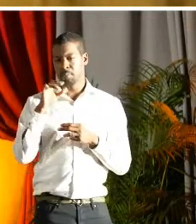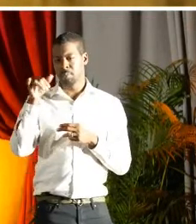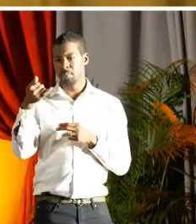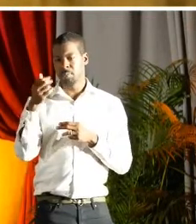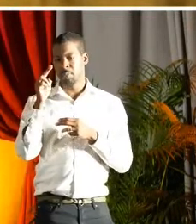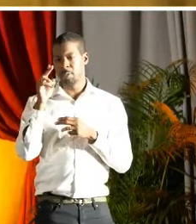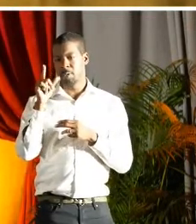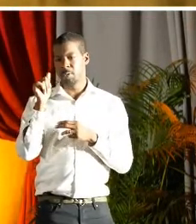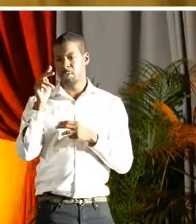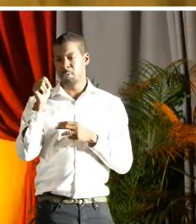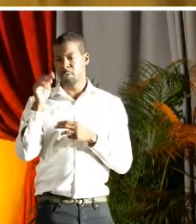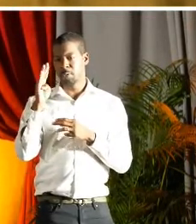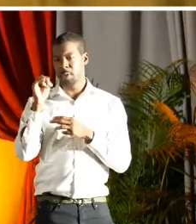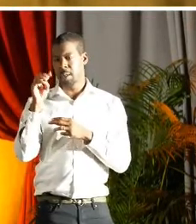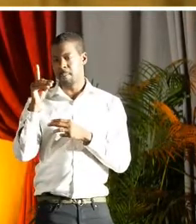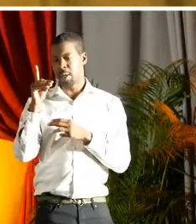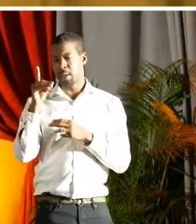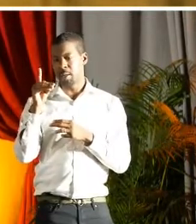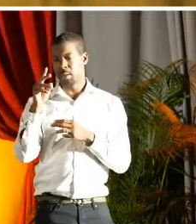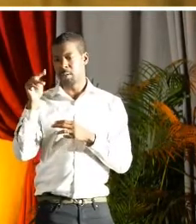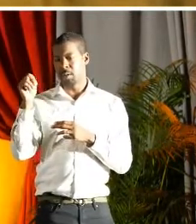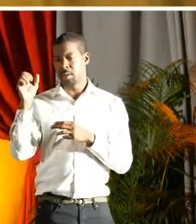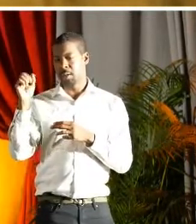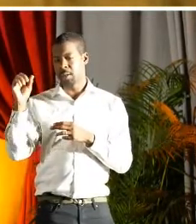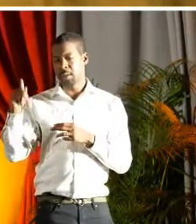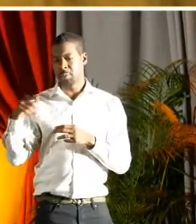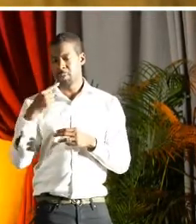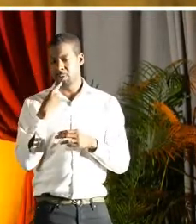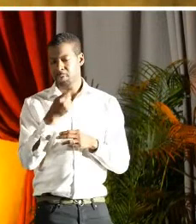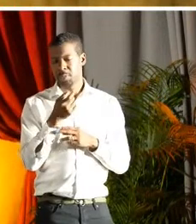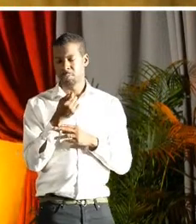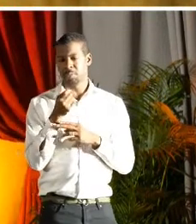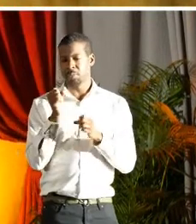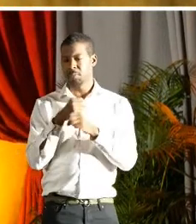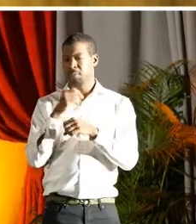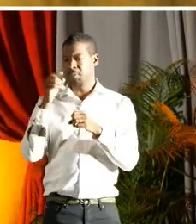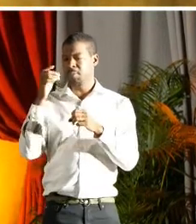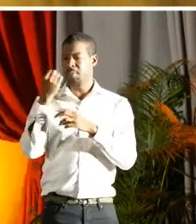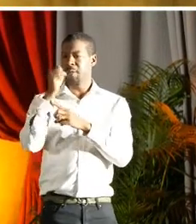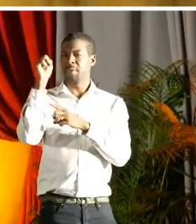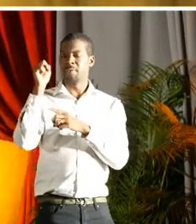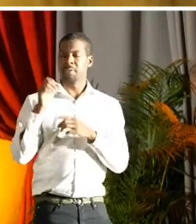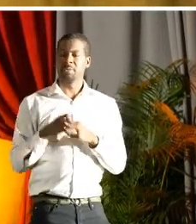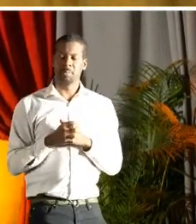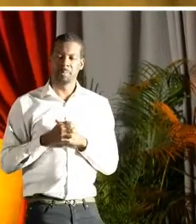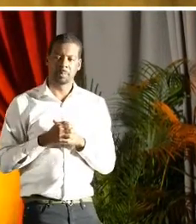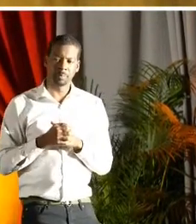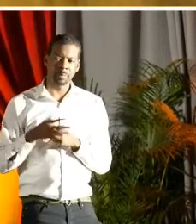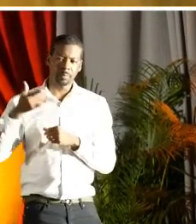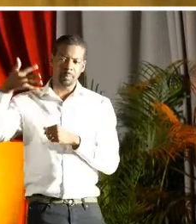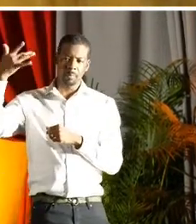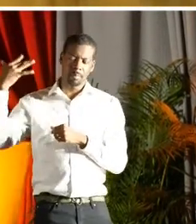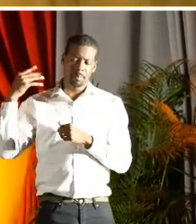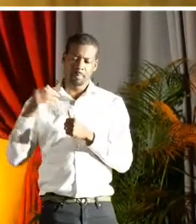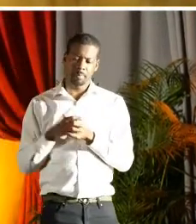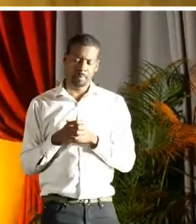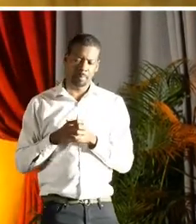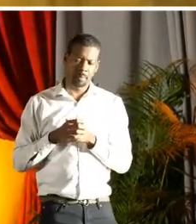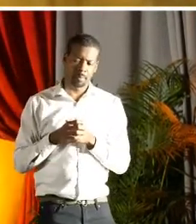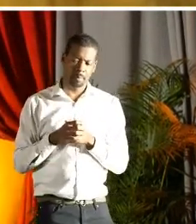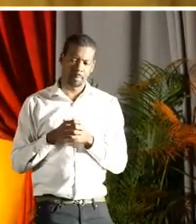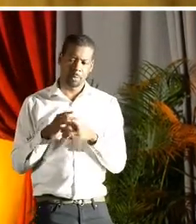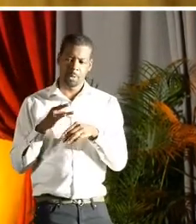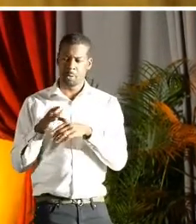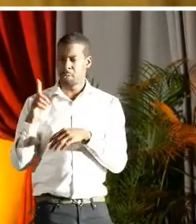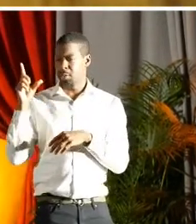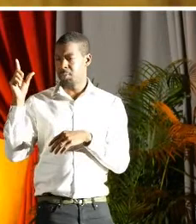of the NAACP and SNCC, told a group of young activists probably in the